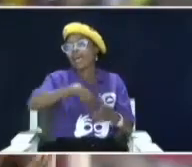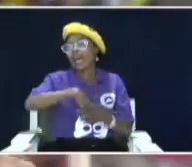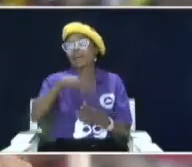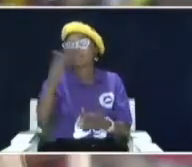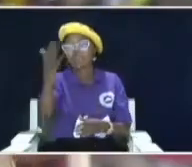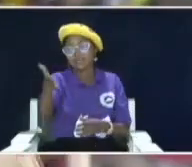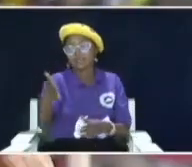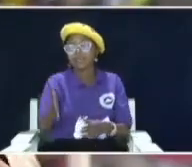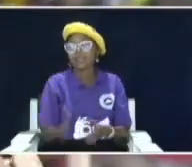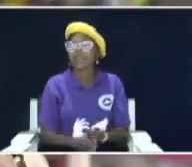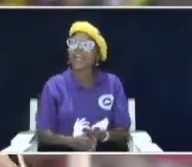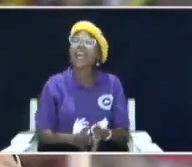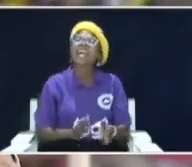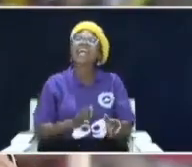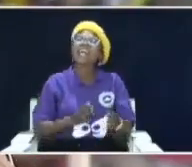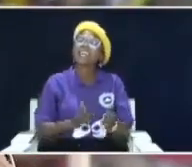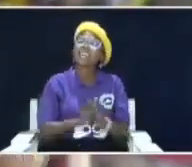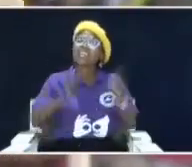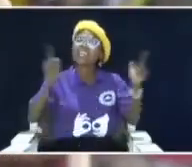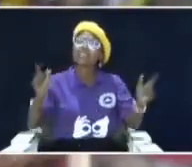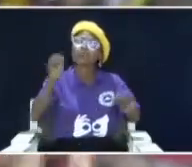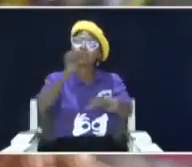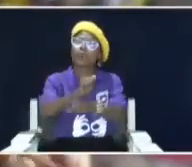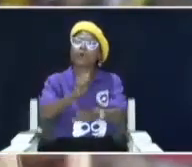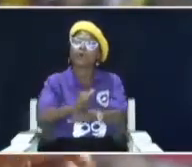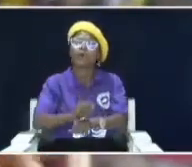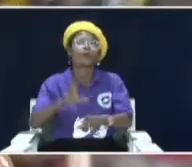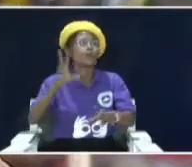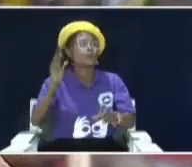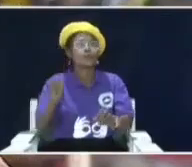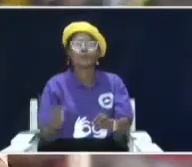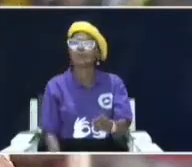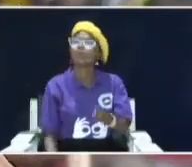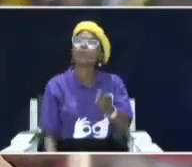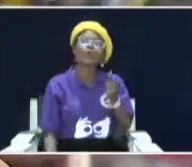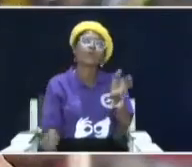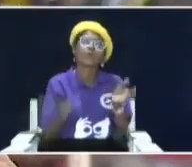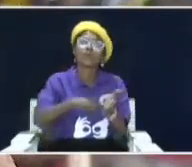Great Commission. That is your assignment. No replacement for it.